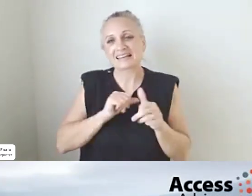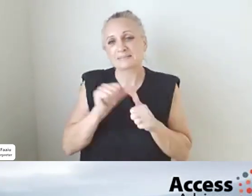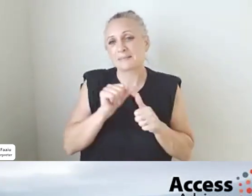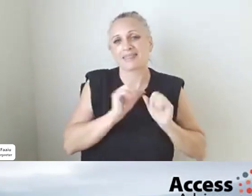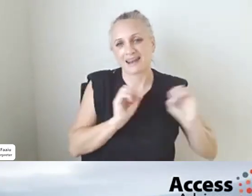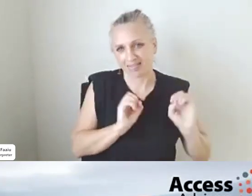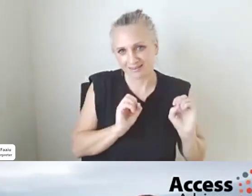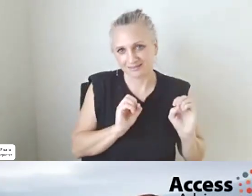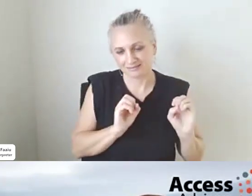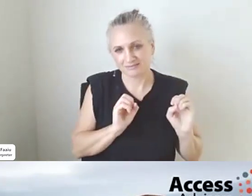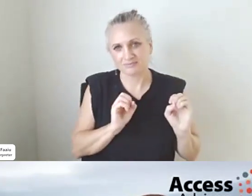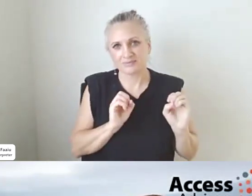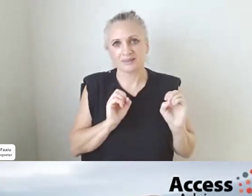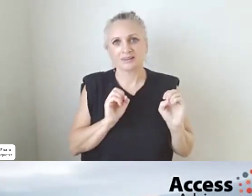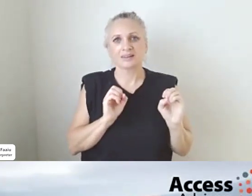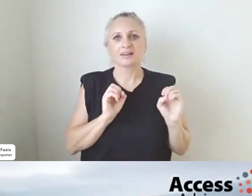and to